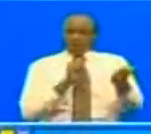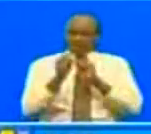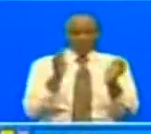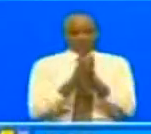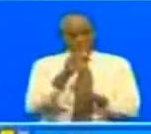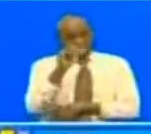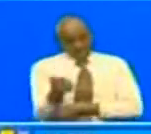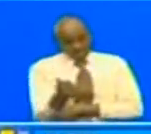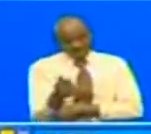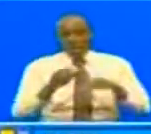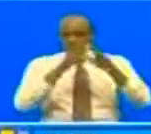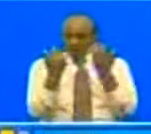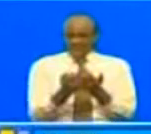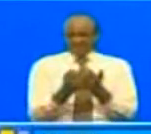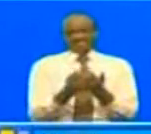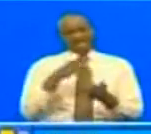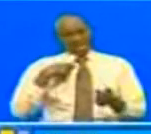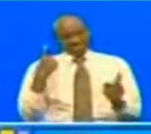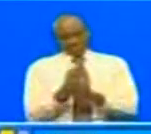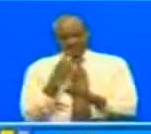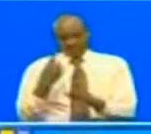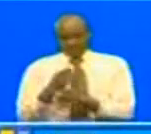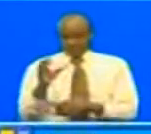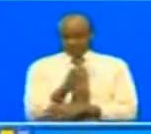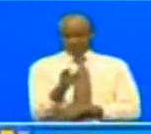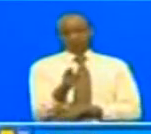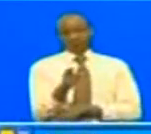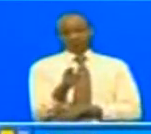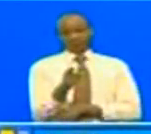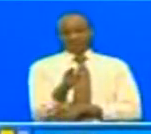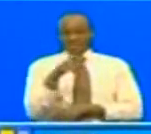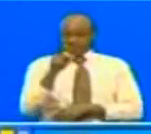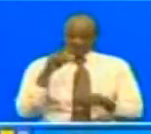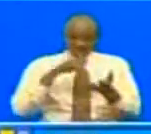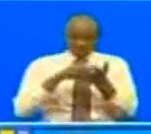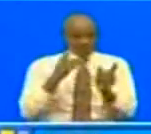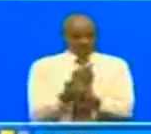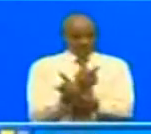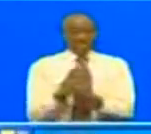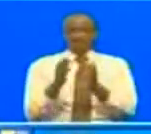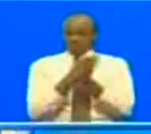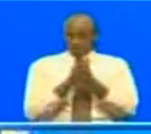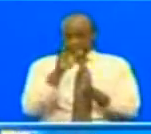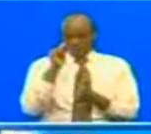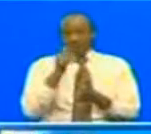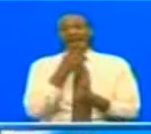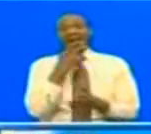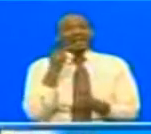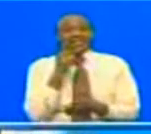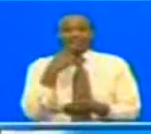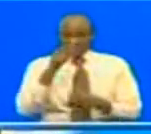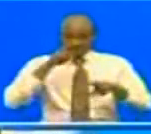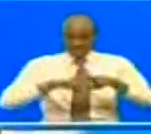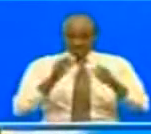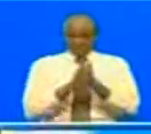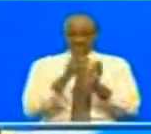competition. For the world's largest spirits producer, Diageo, the situation is no different. KTN's Michael Karanja recently sat down with